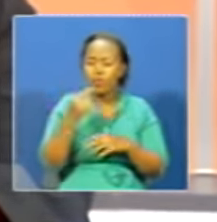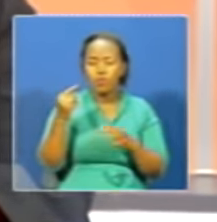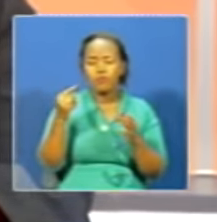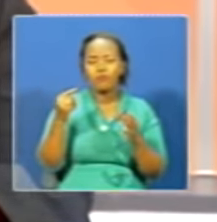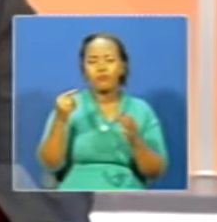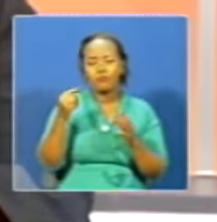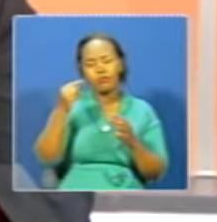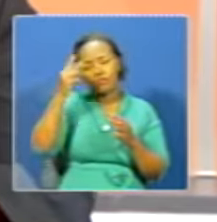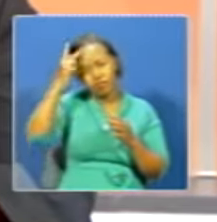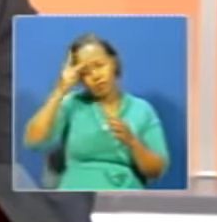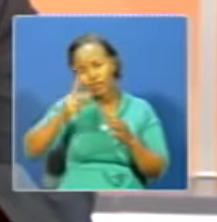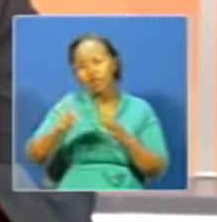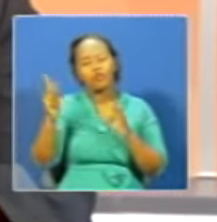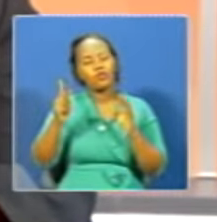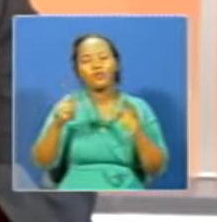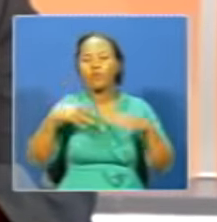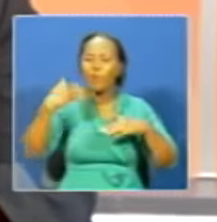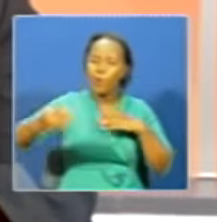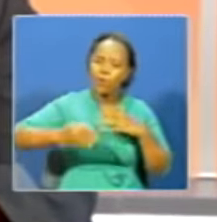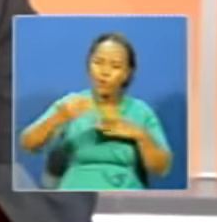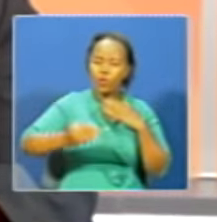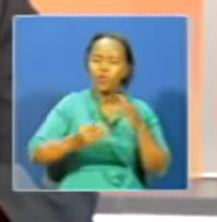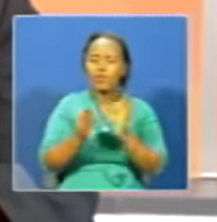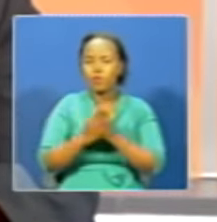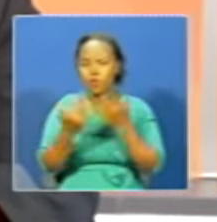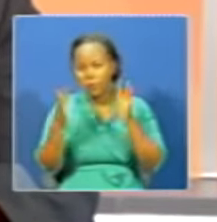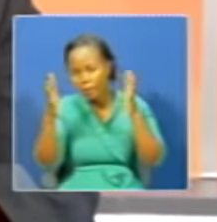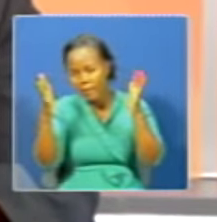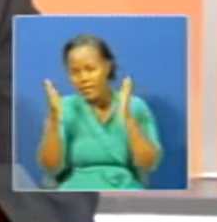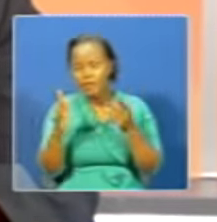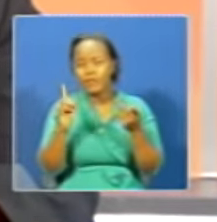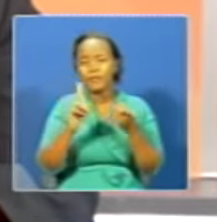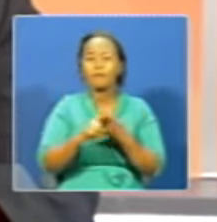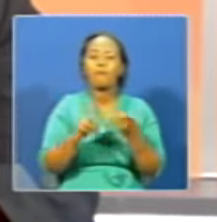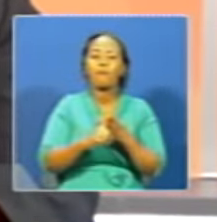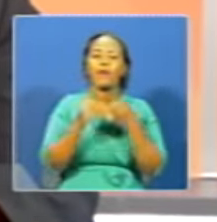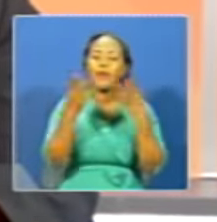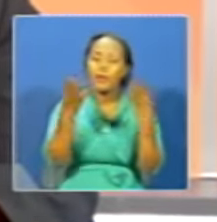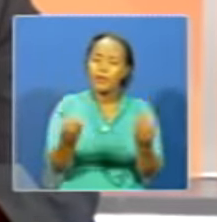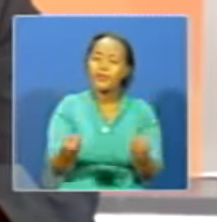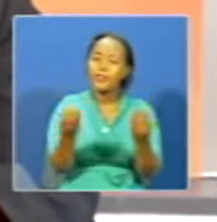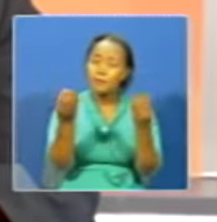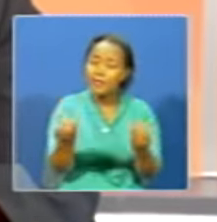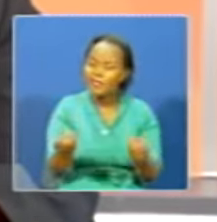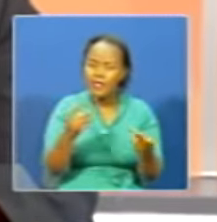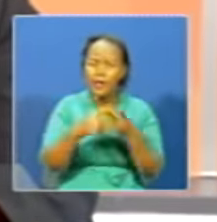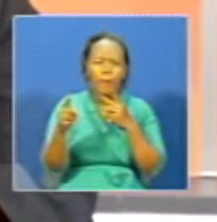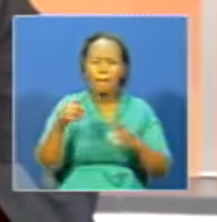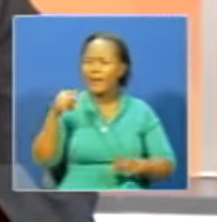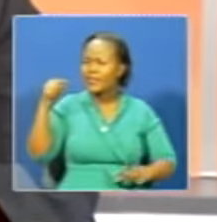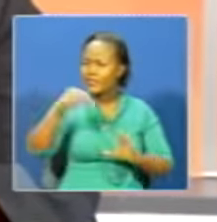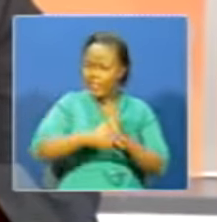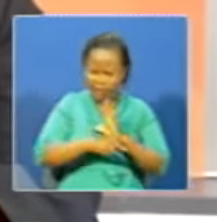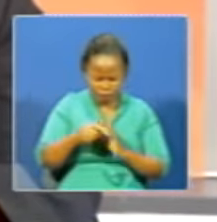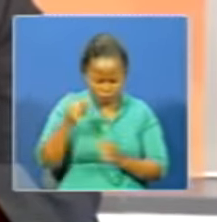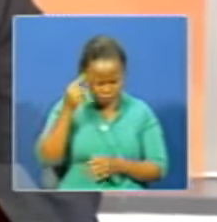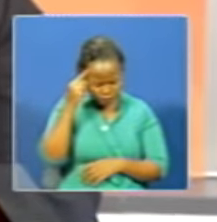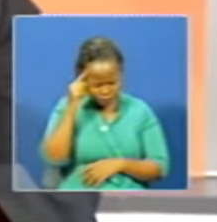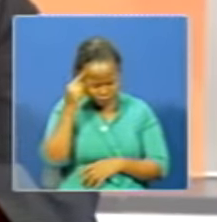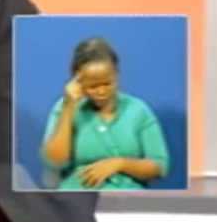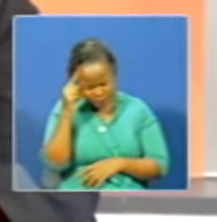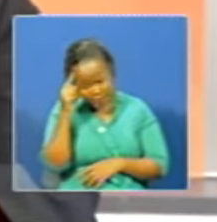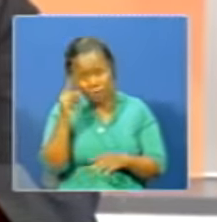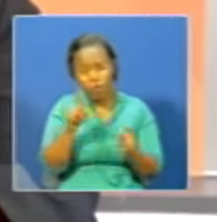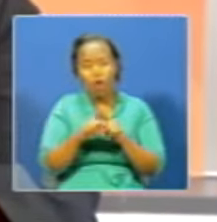would appreciate. Simplicity, but depth in thinking and depth in